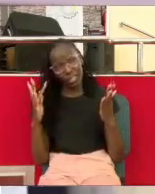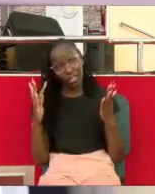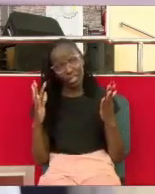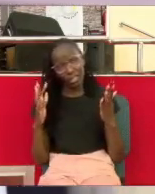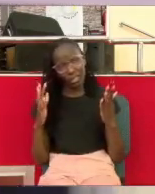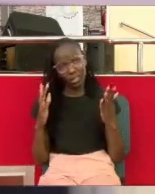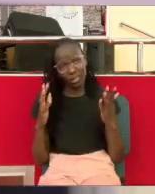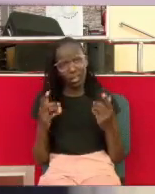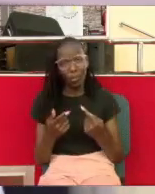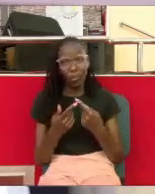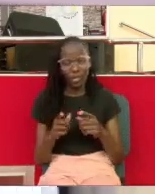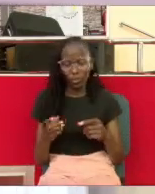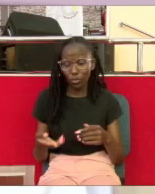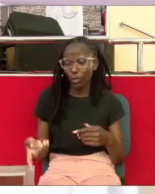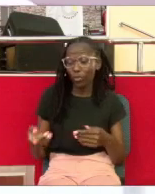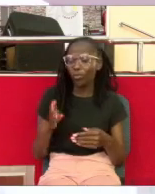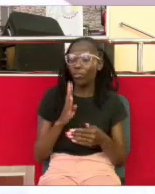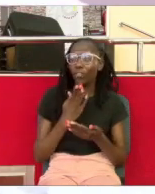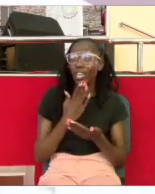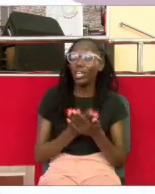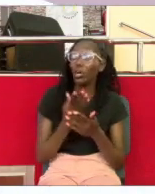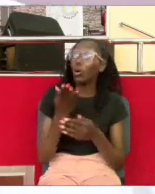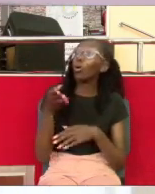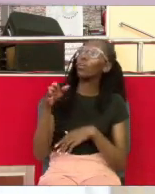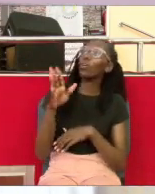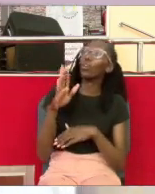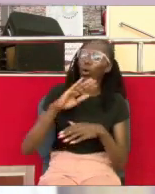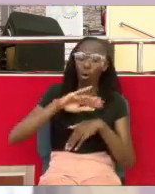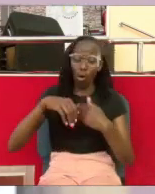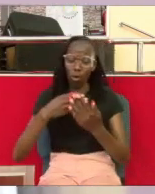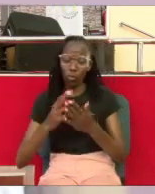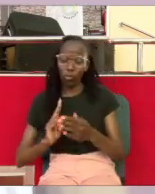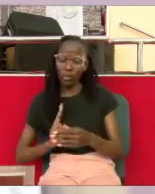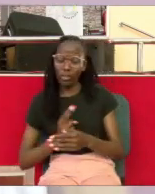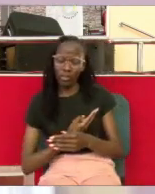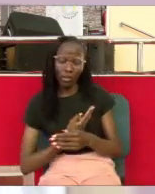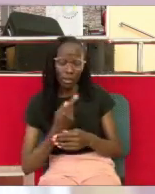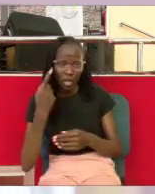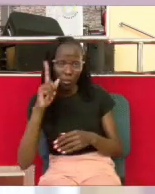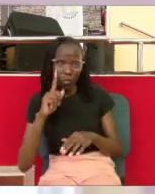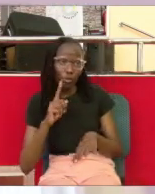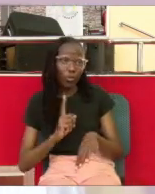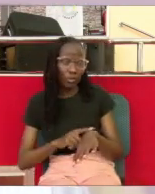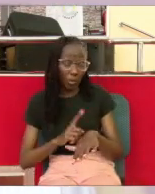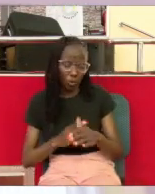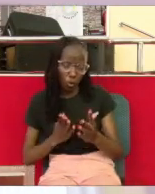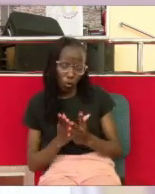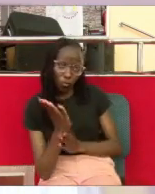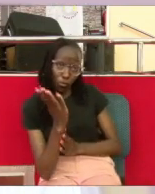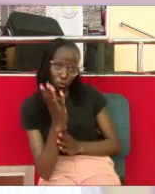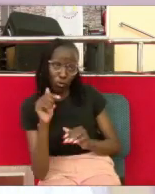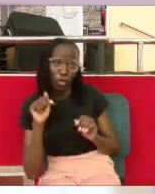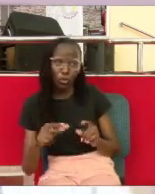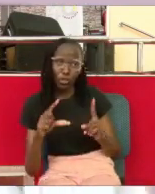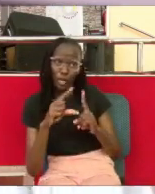But we want to thank God for all of us, because as we go through today's